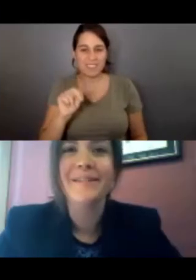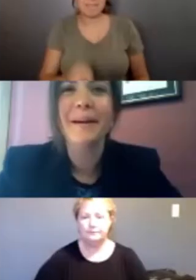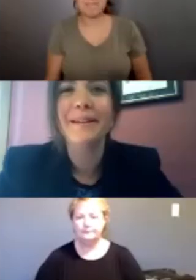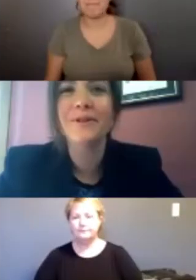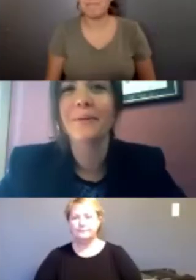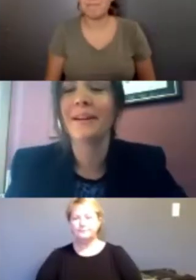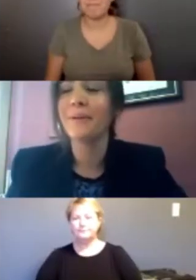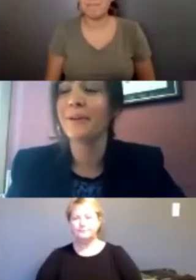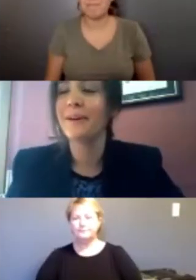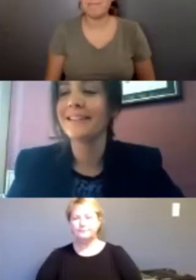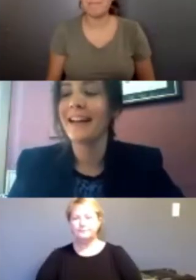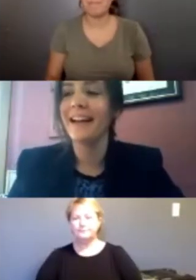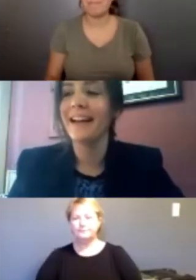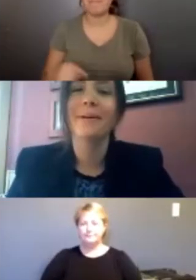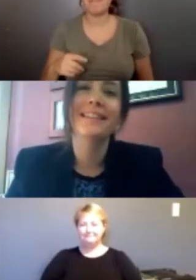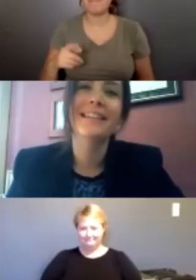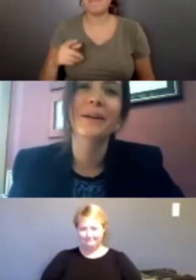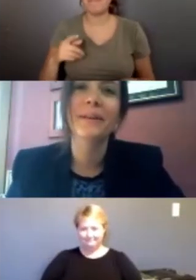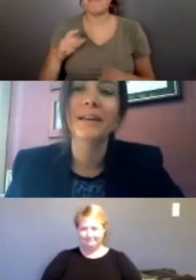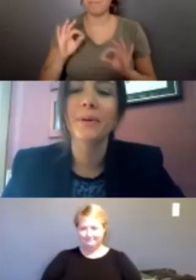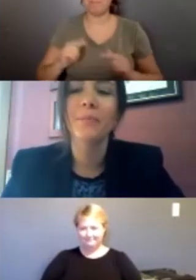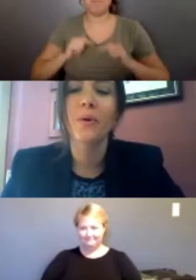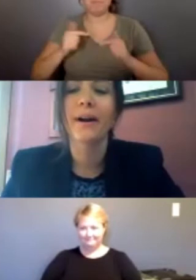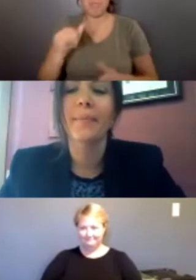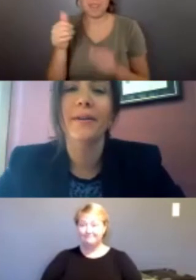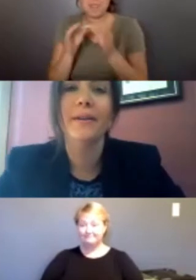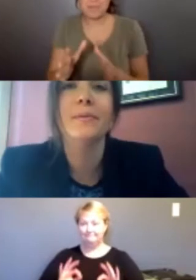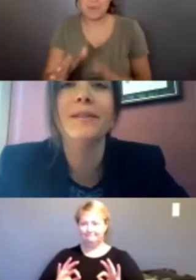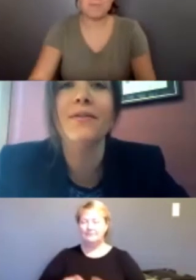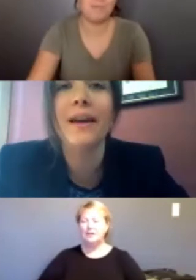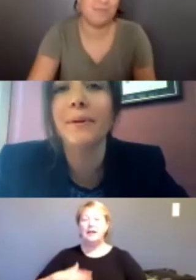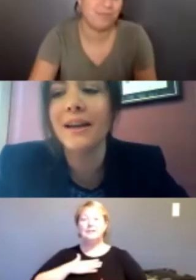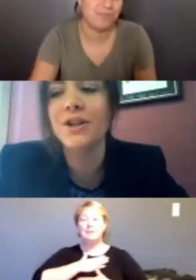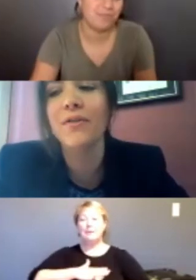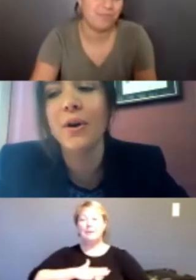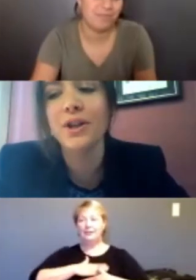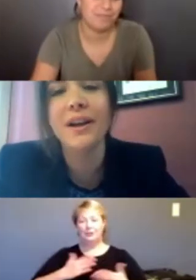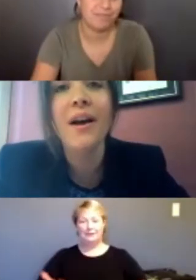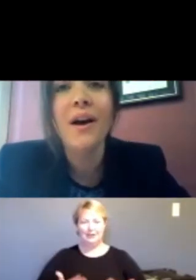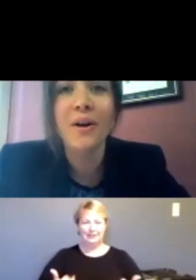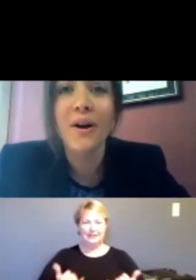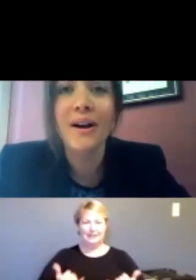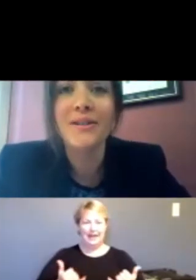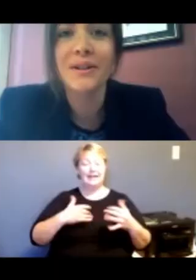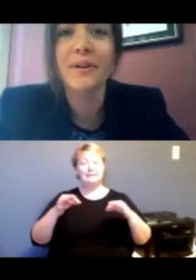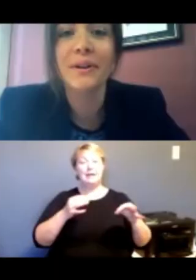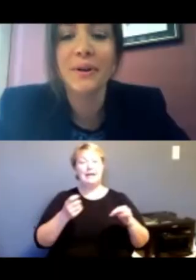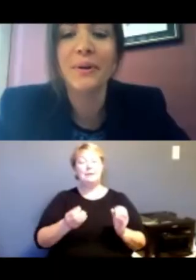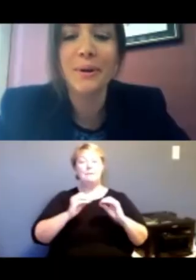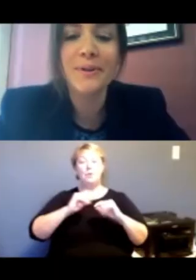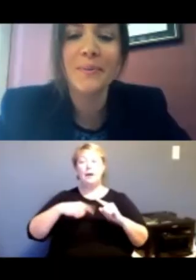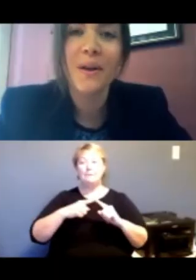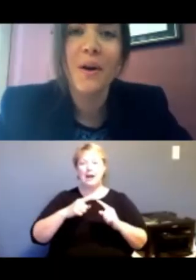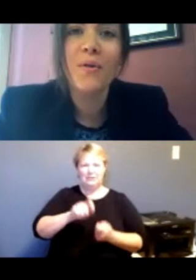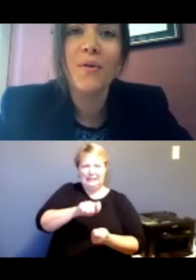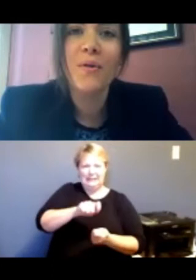It's my pleasure to be here with you all today and begin to tell you a little bit more about the specific application of coaching across our different learner